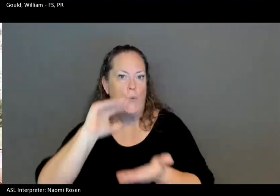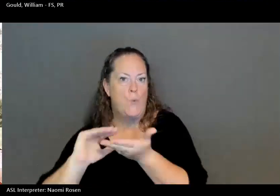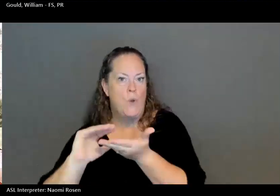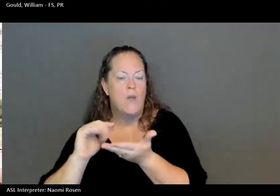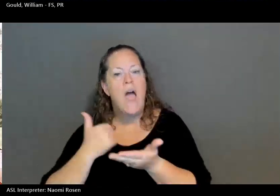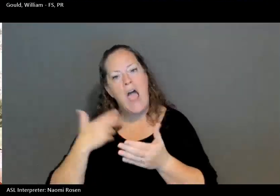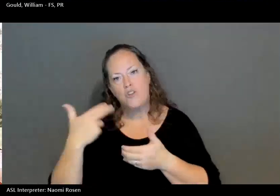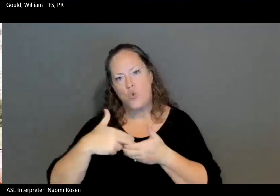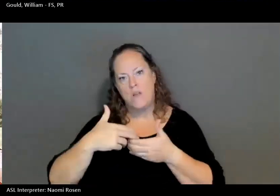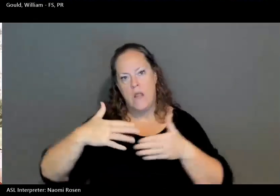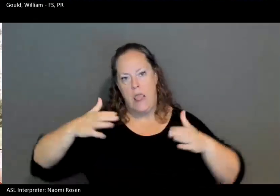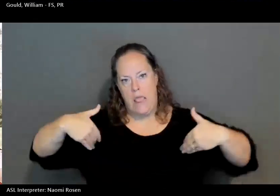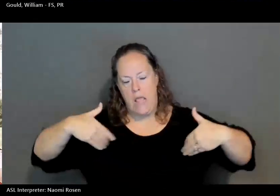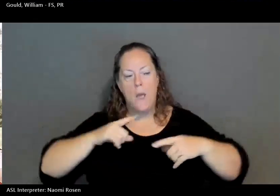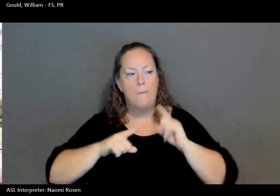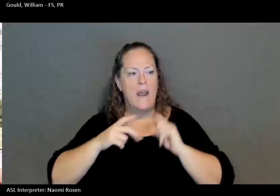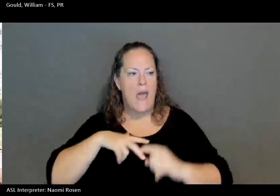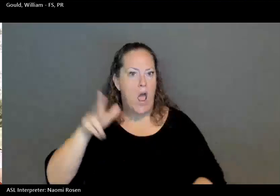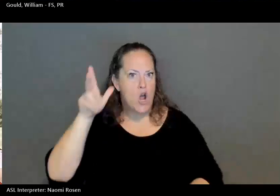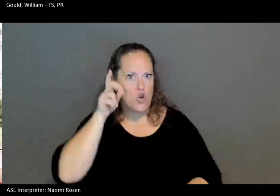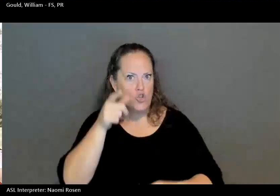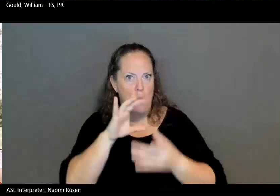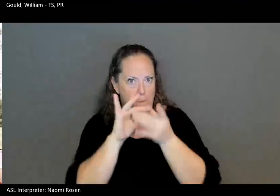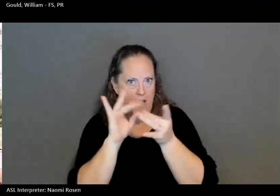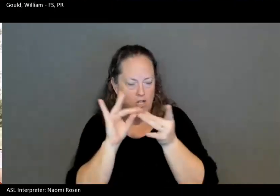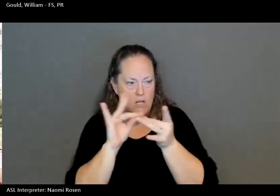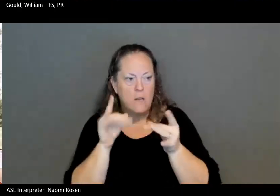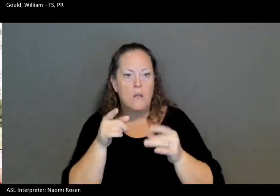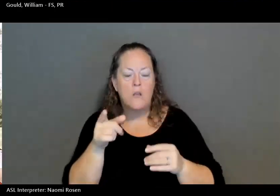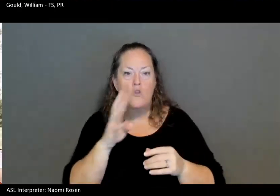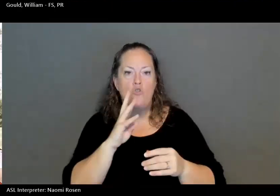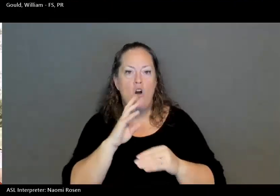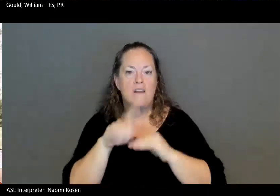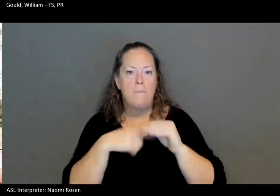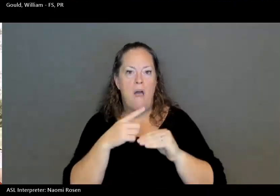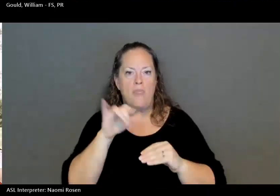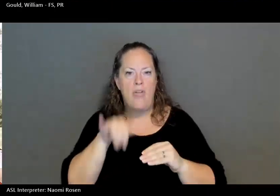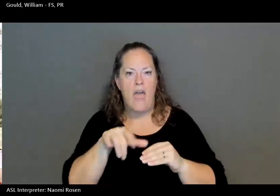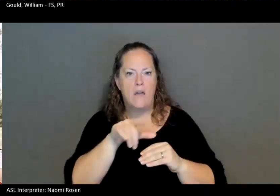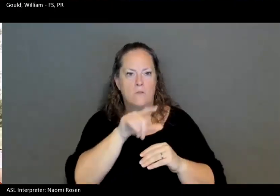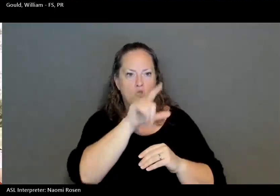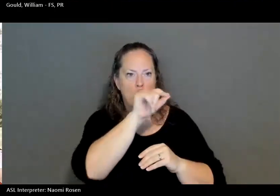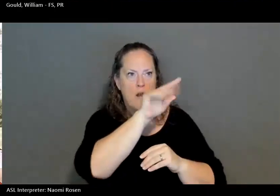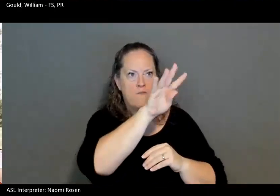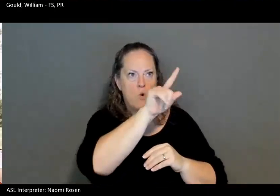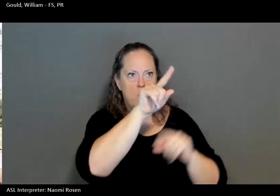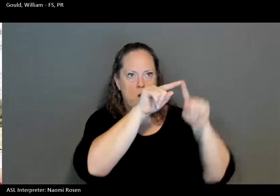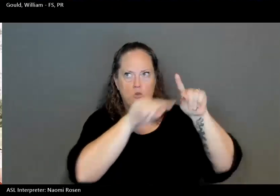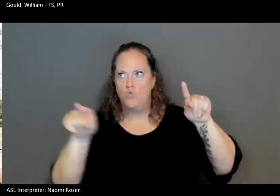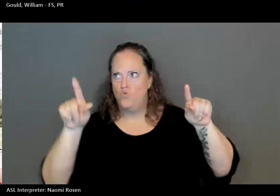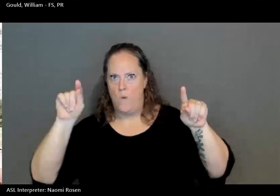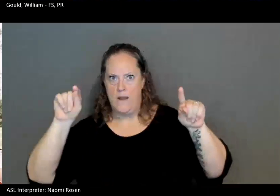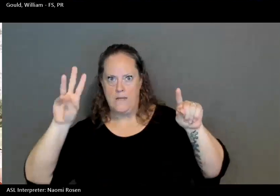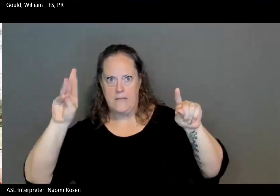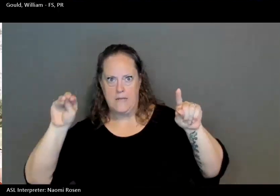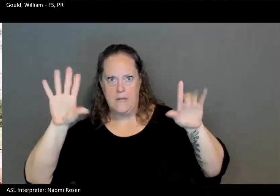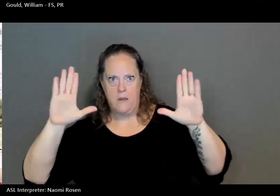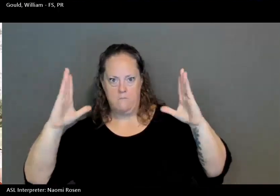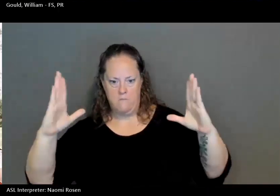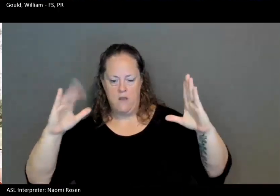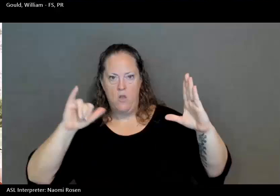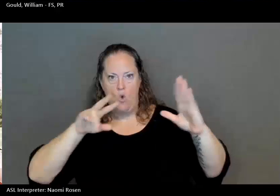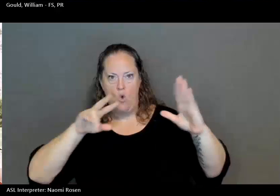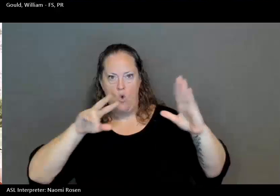but I heard you mention, you talk about the 2041 to 2060 projections.